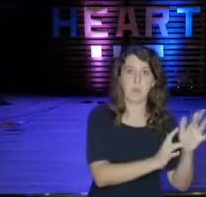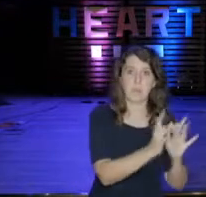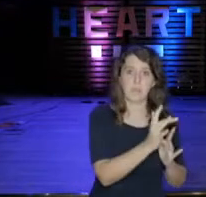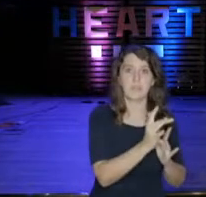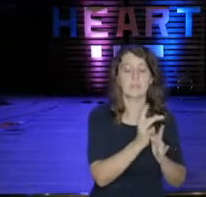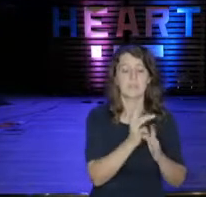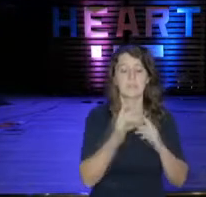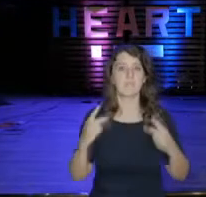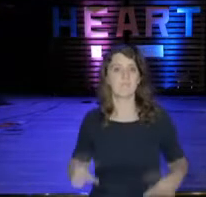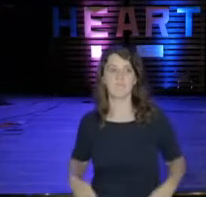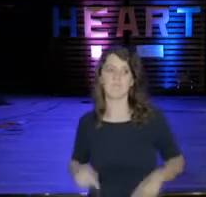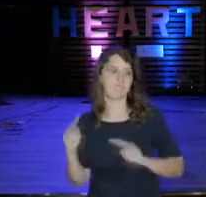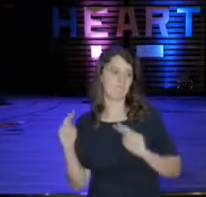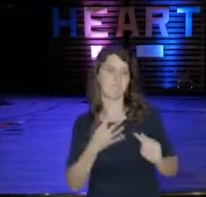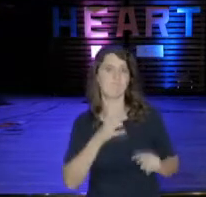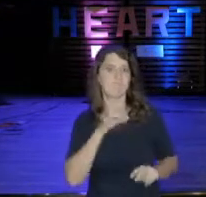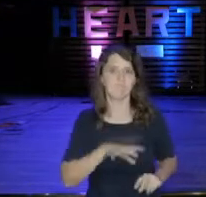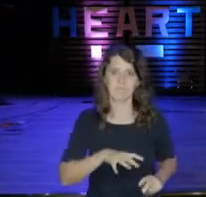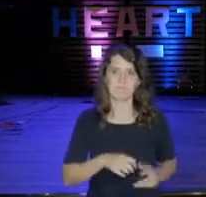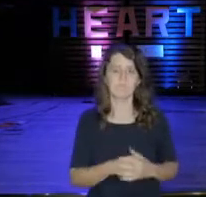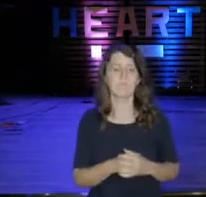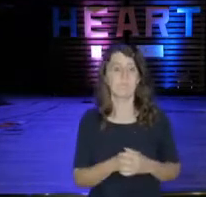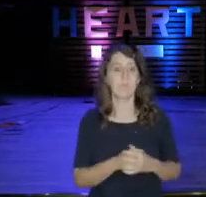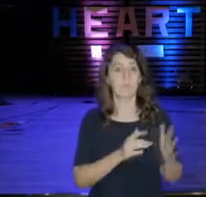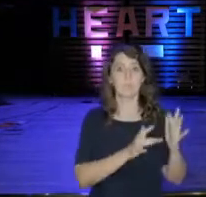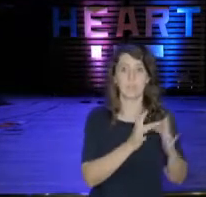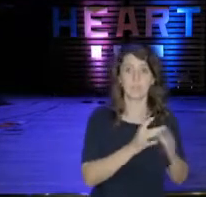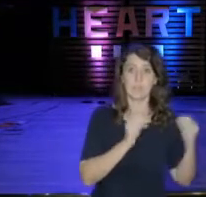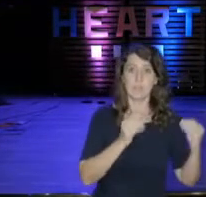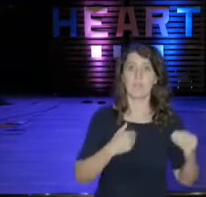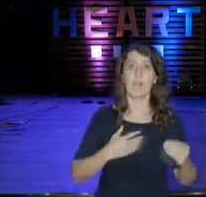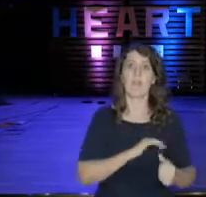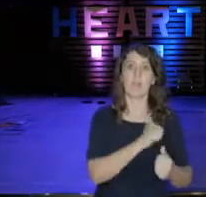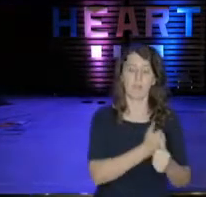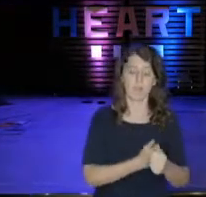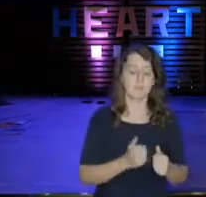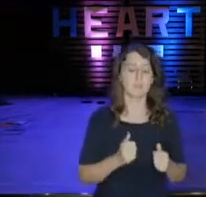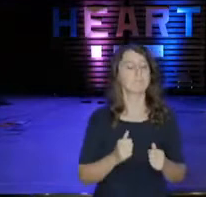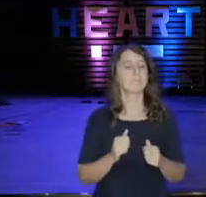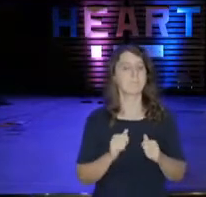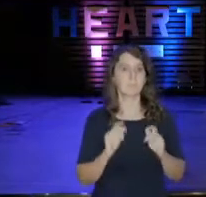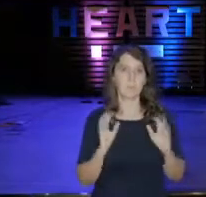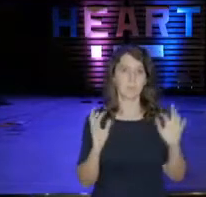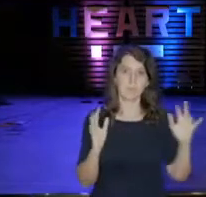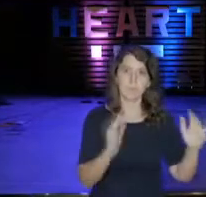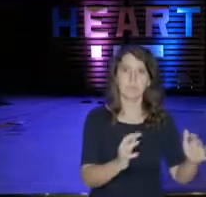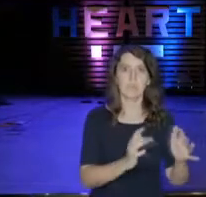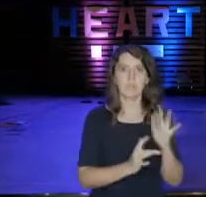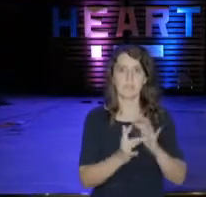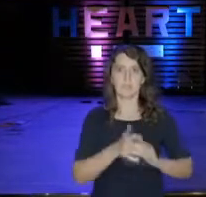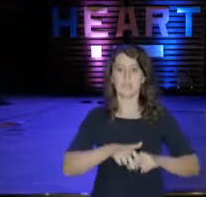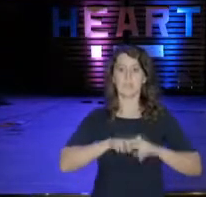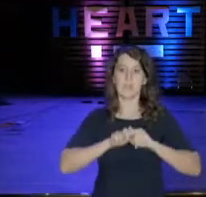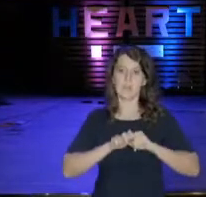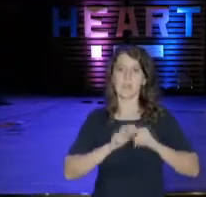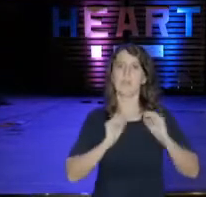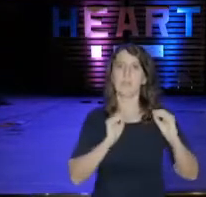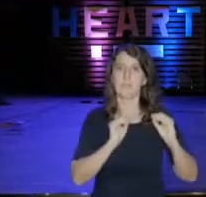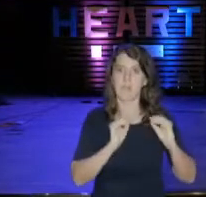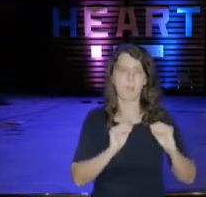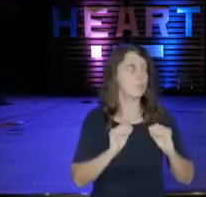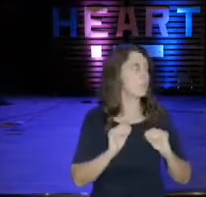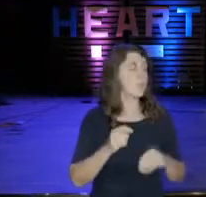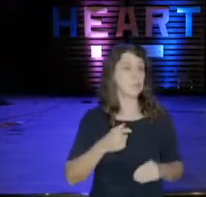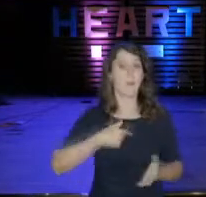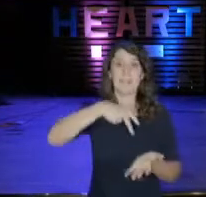popularity was so high. He was such a good teacher. He taught with authority. A crowd soon gathered, and he sat down and taught them. So back, I